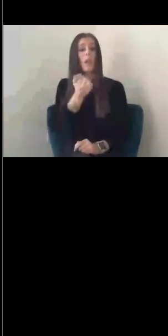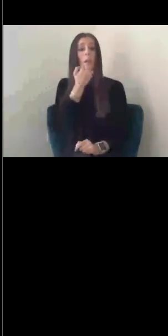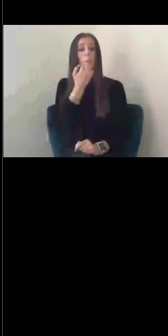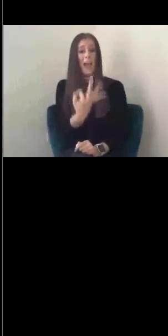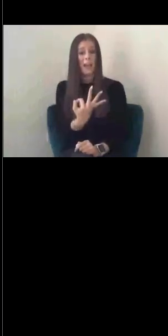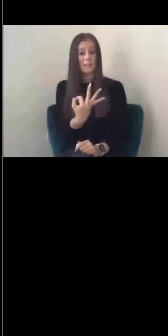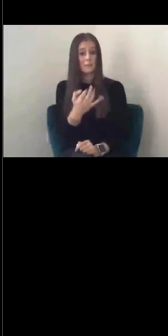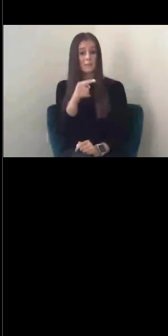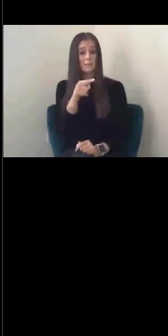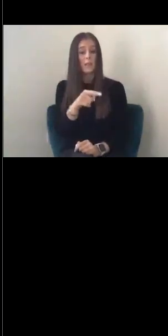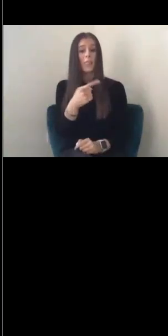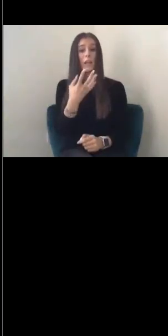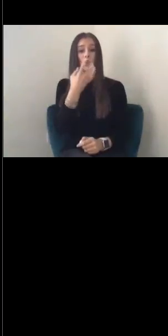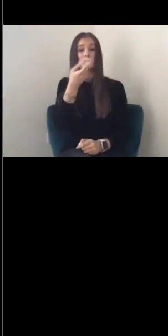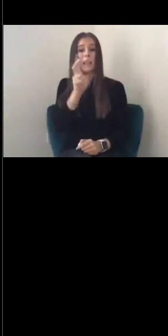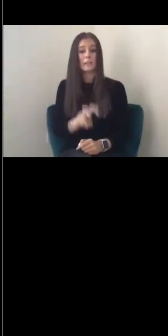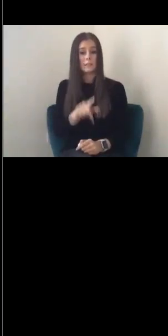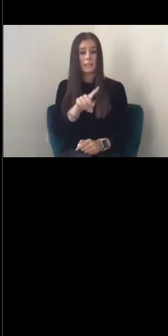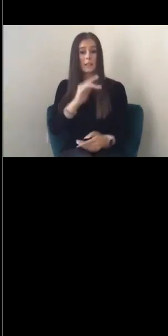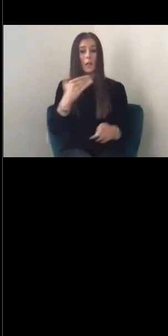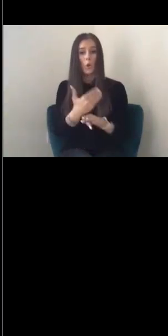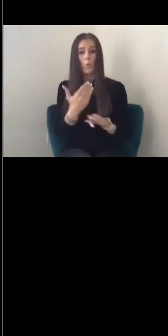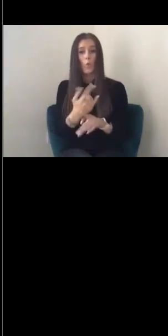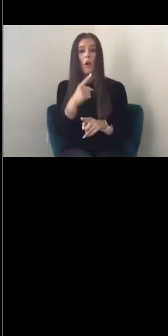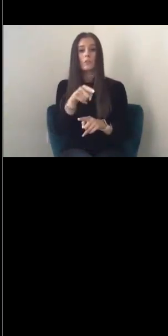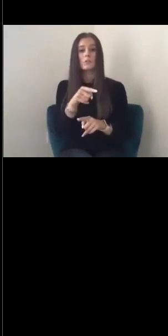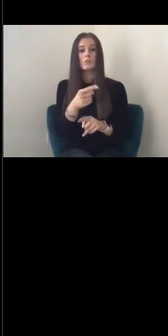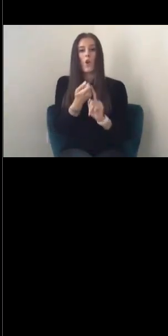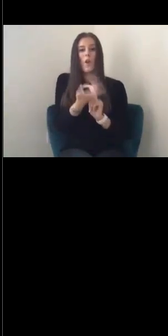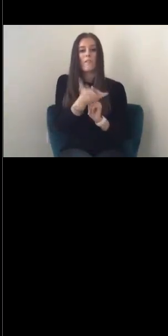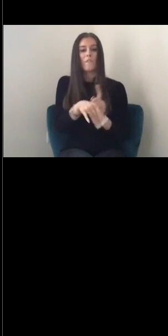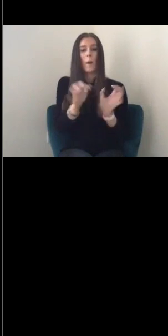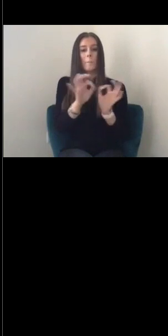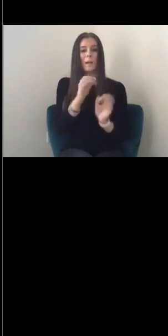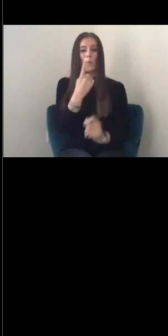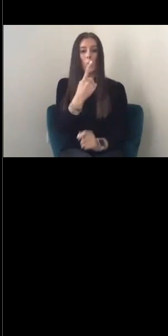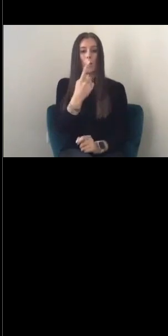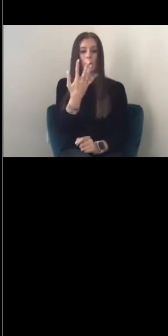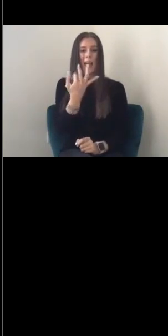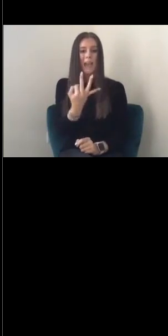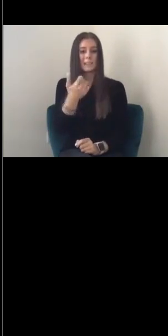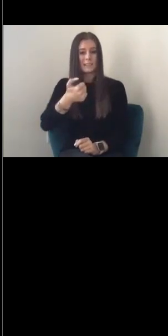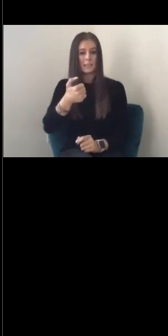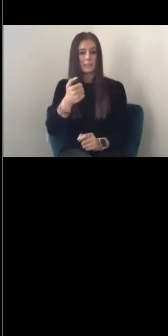utility works would take place in the vicinity of the B186 North Road.